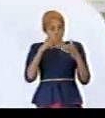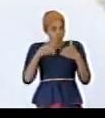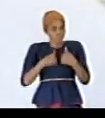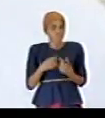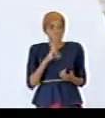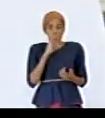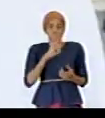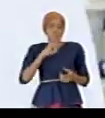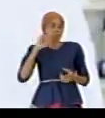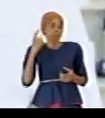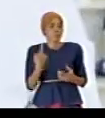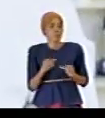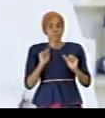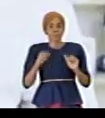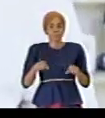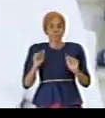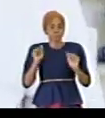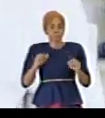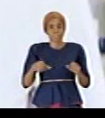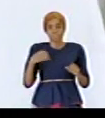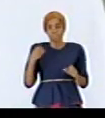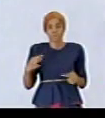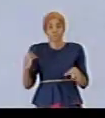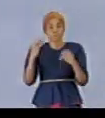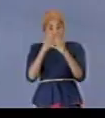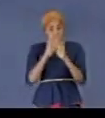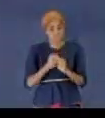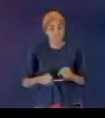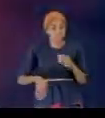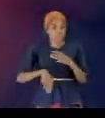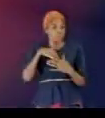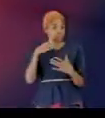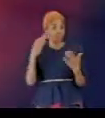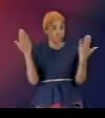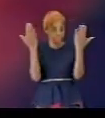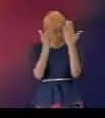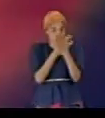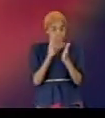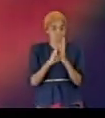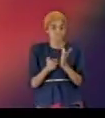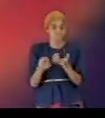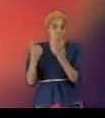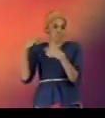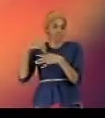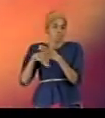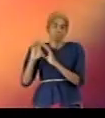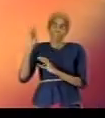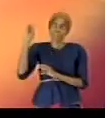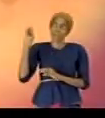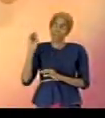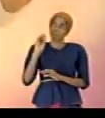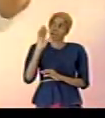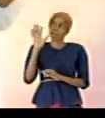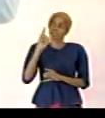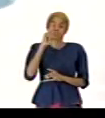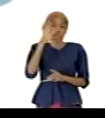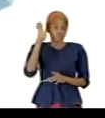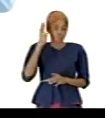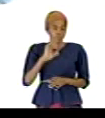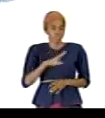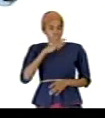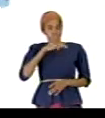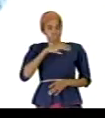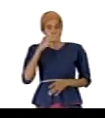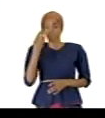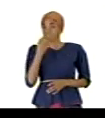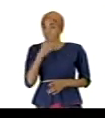only possibility of getting out of darkness and coming into the light. You will speak boldly,